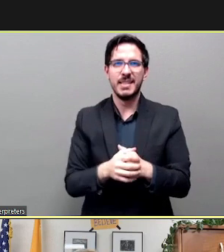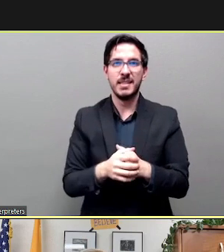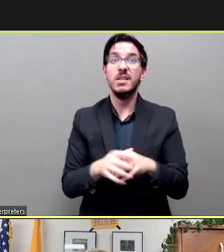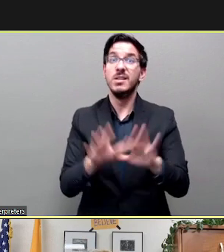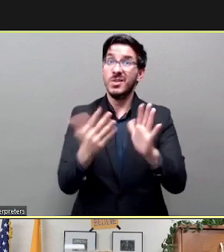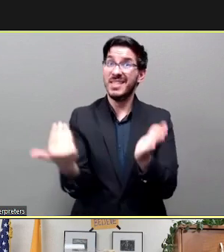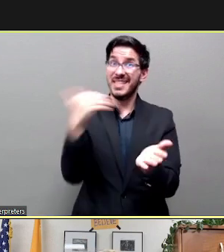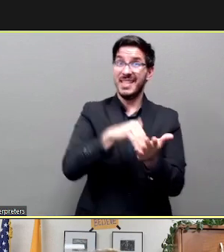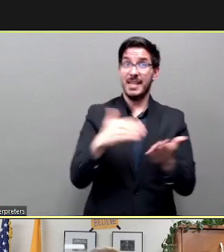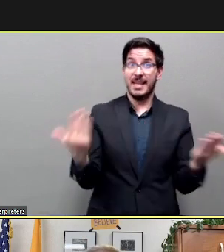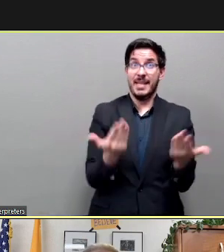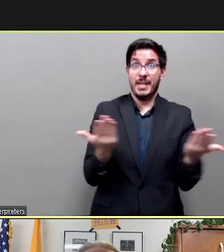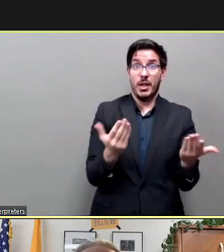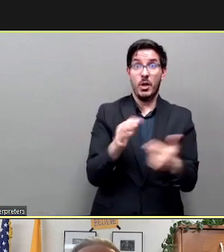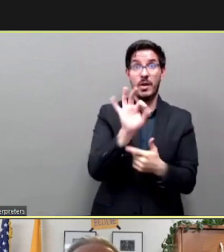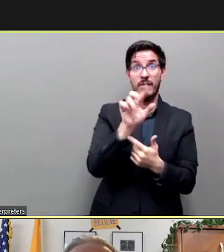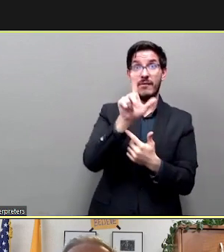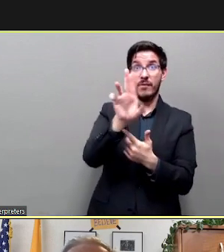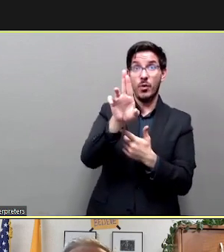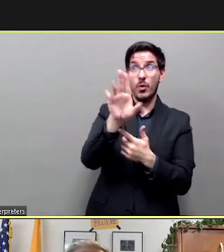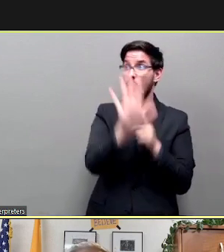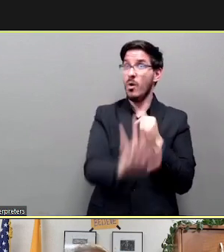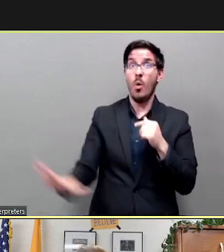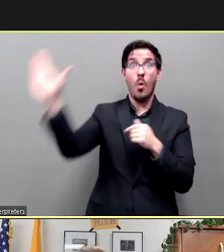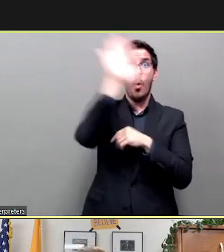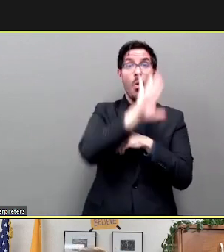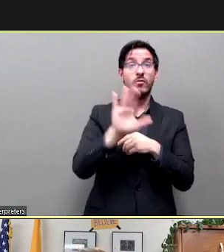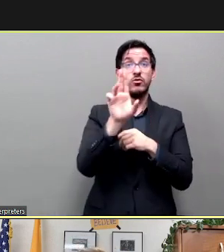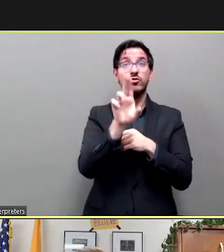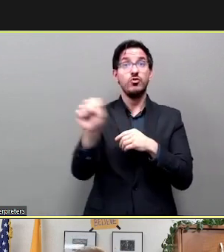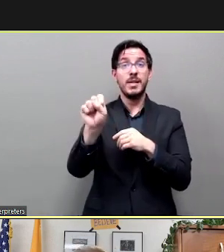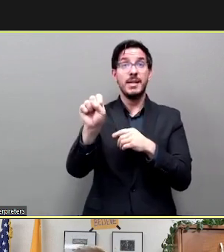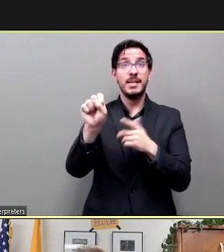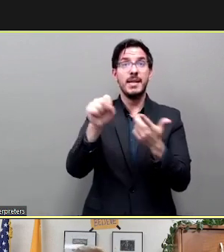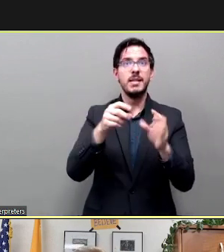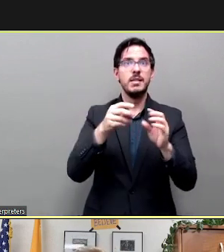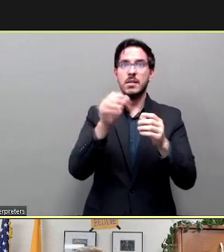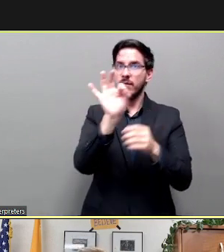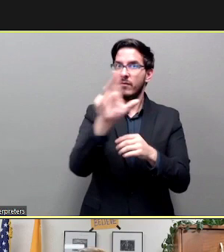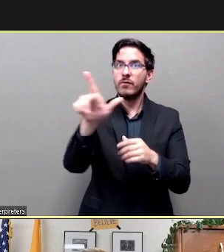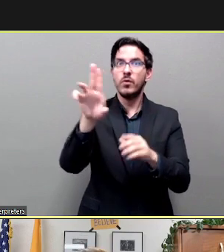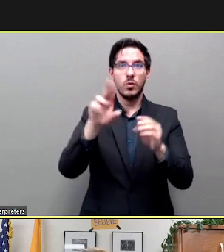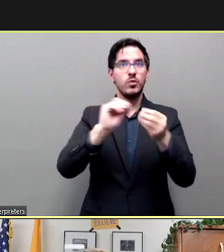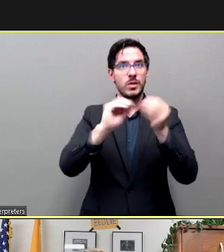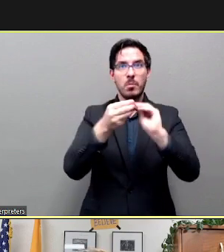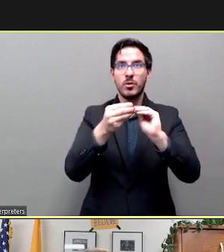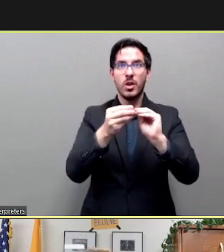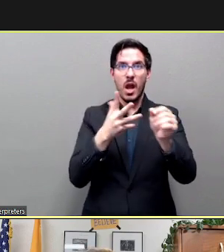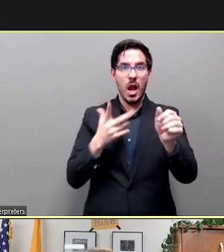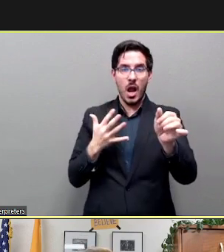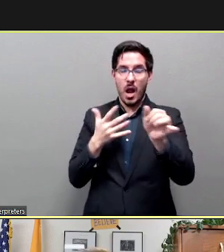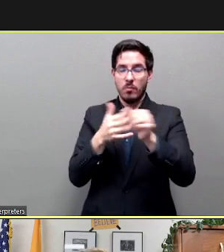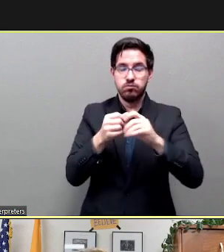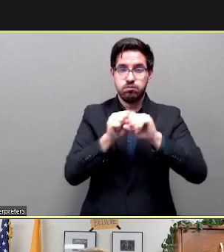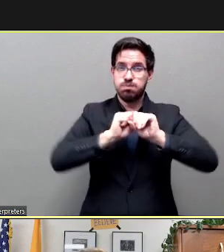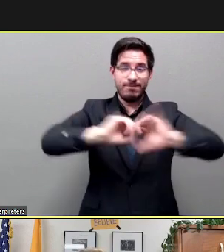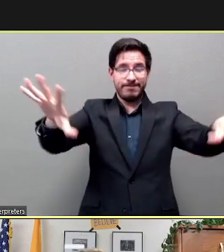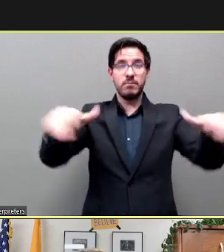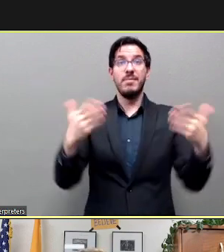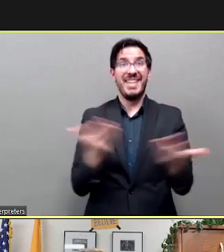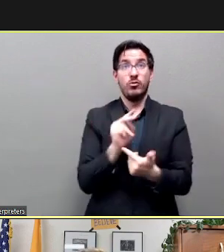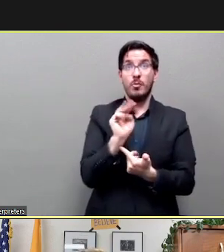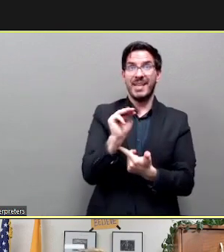in the country right now, although now other states are starting to catch up with New Mexico and Texas. But next slide,